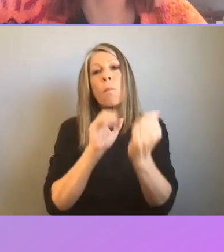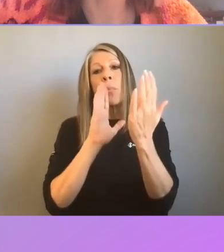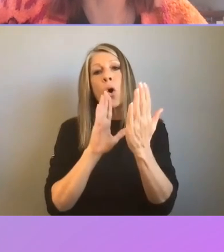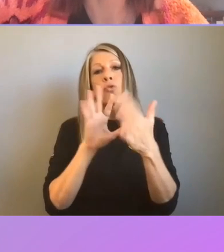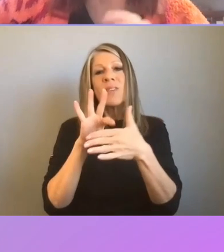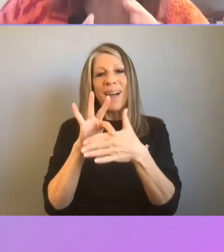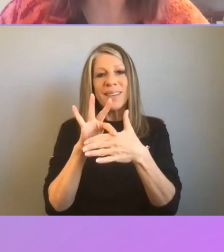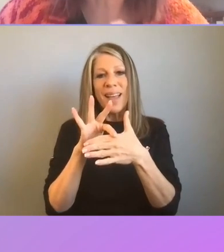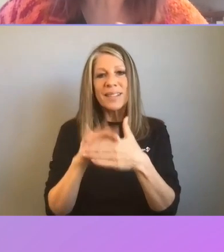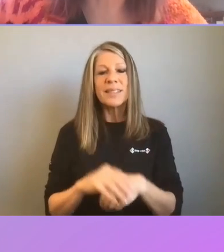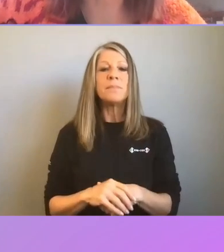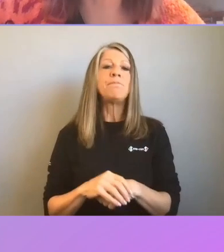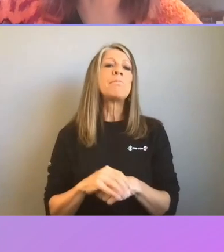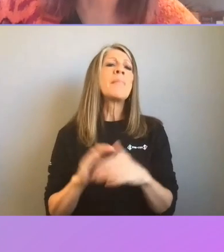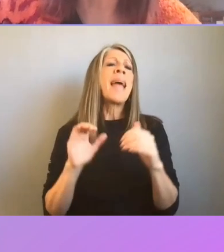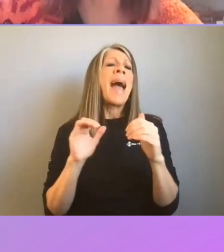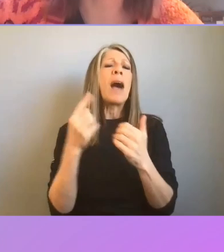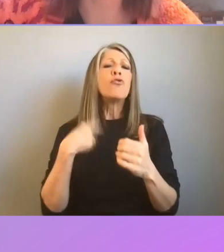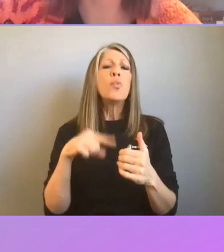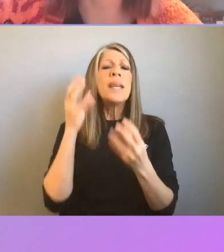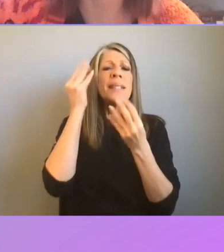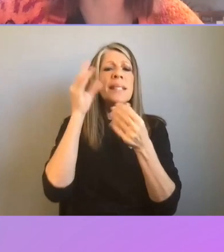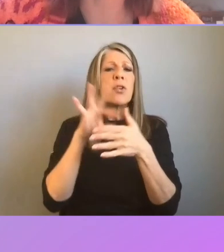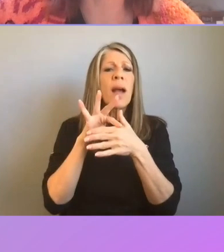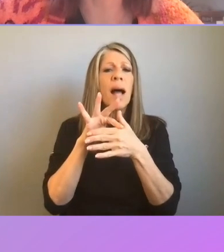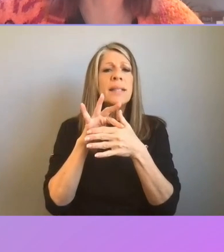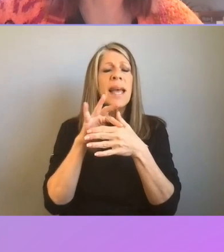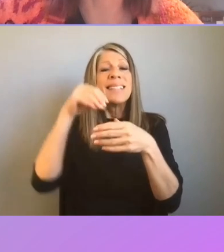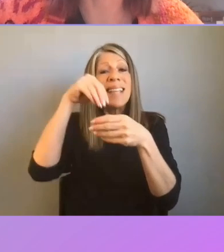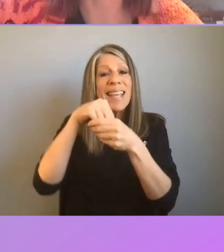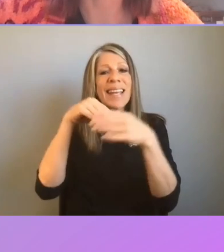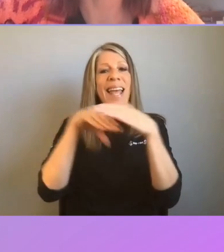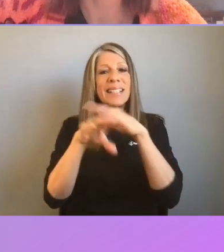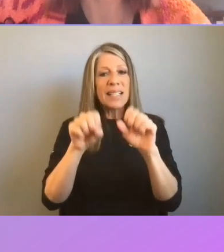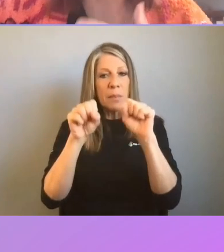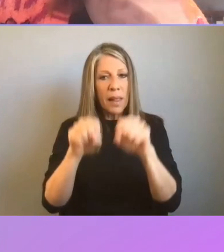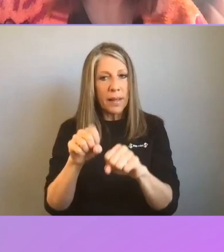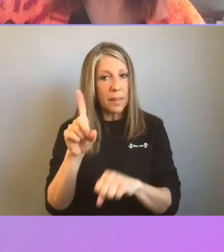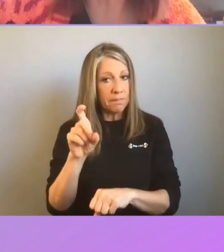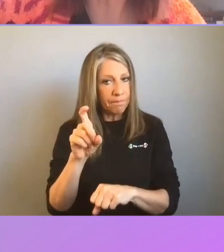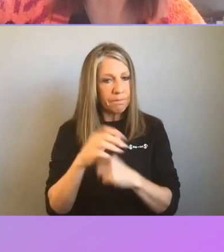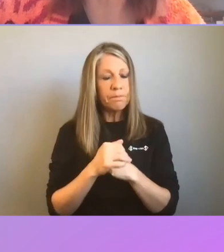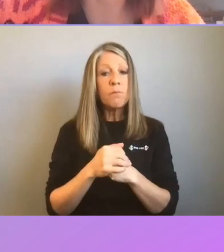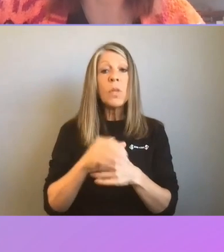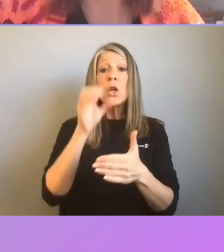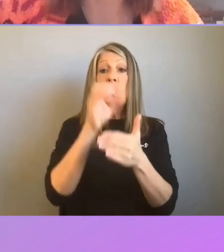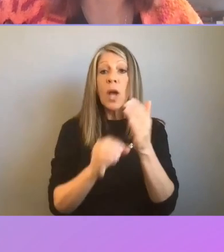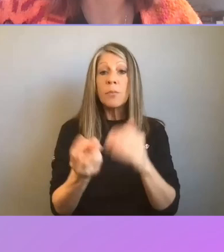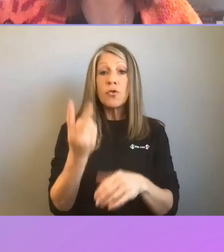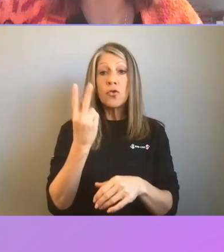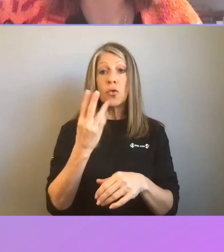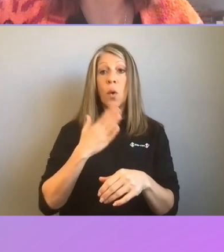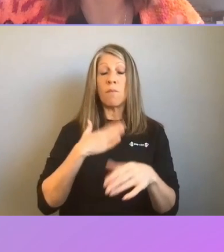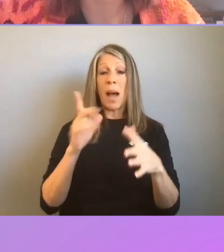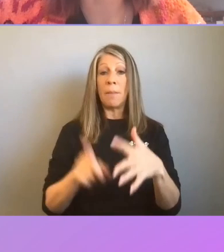context. So how do we consider context within accessibility? So chapter 2 of my beginning